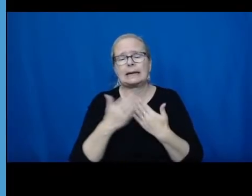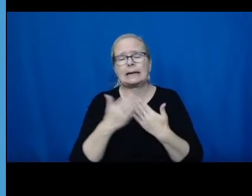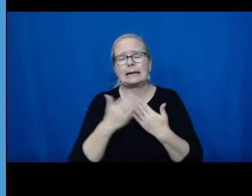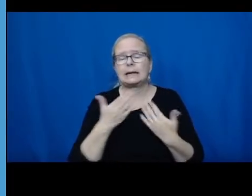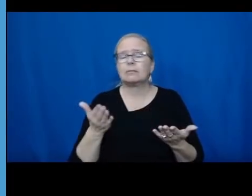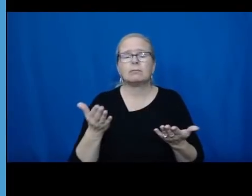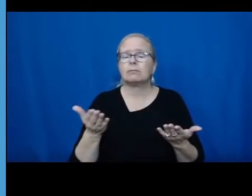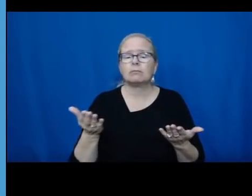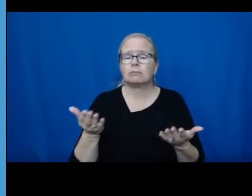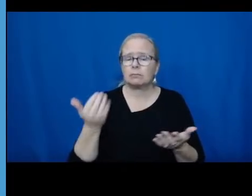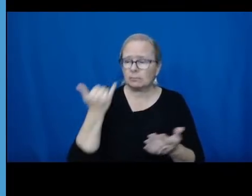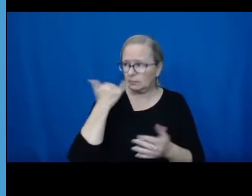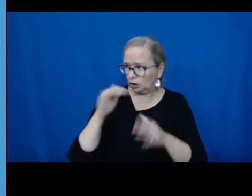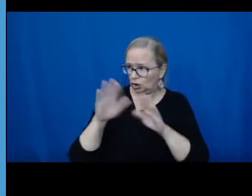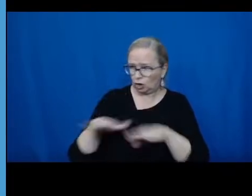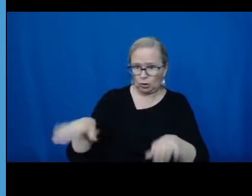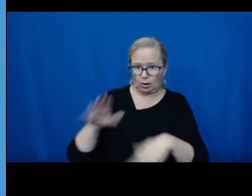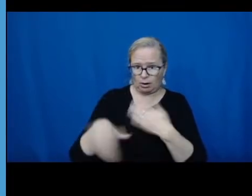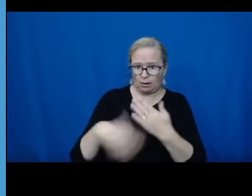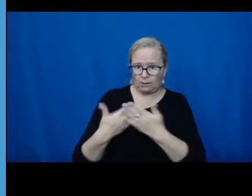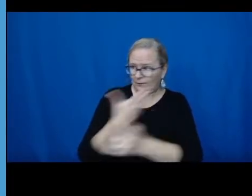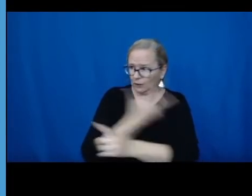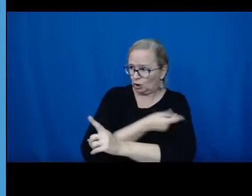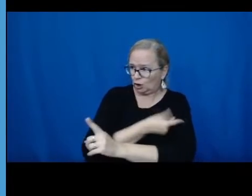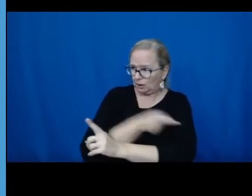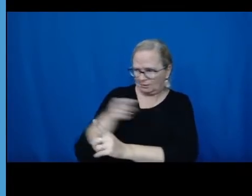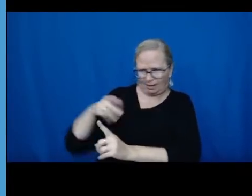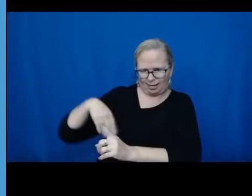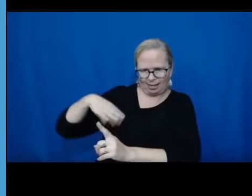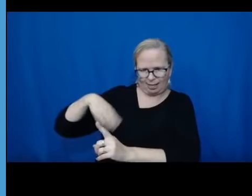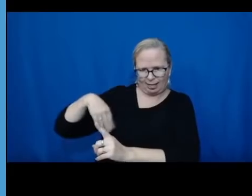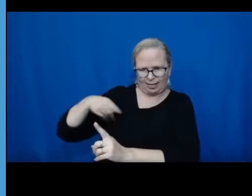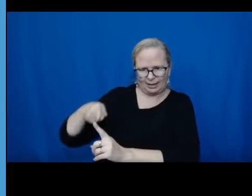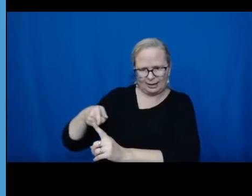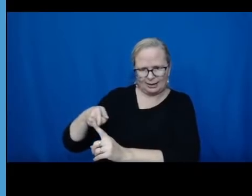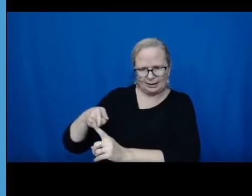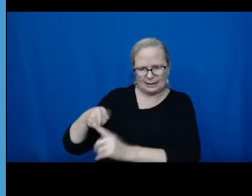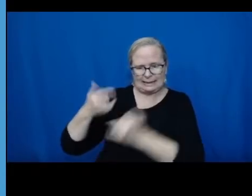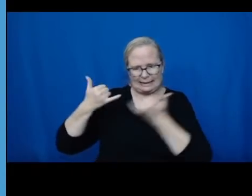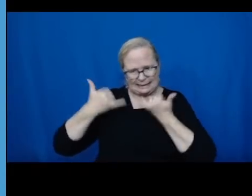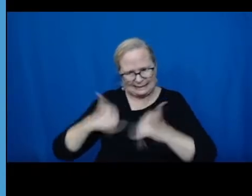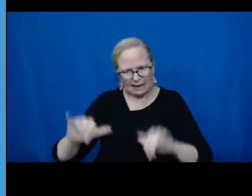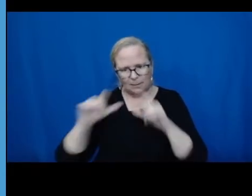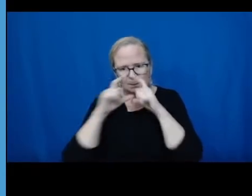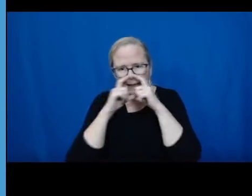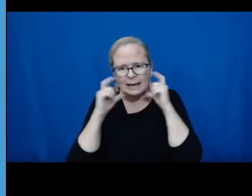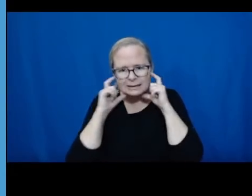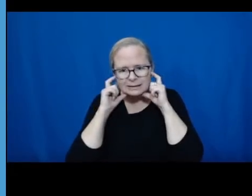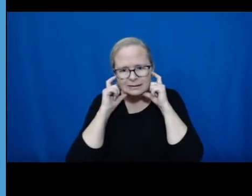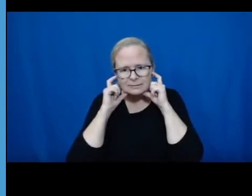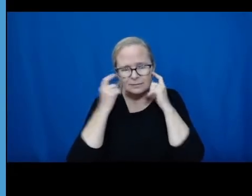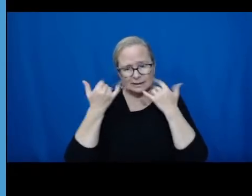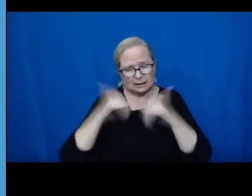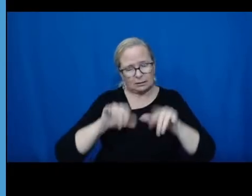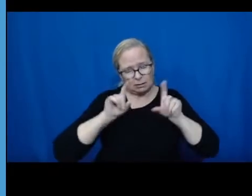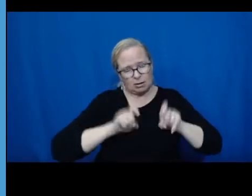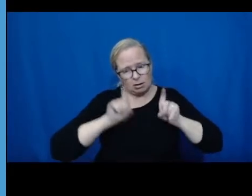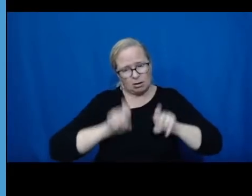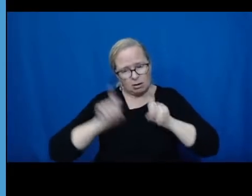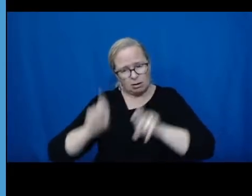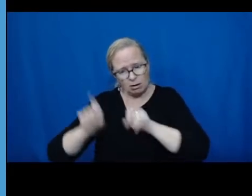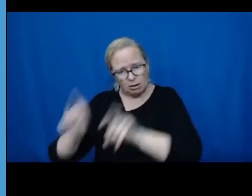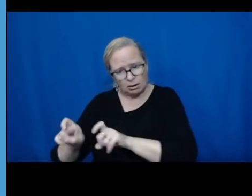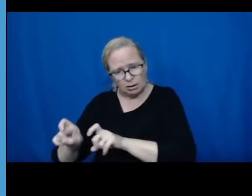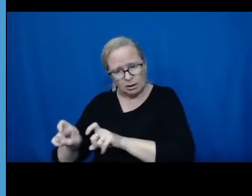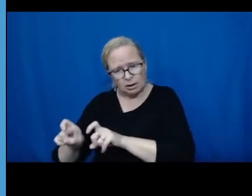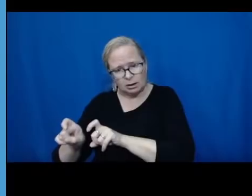community, and you keep some public health measures around the biggest indoor gatherings and unmasked activity that are so important.